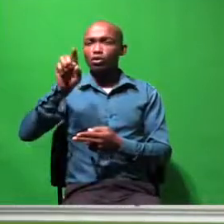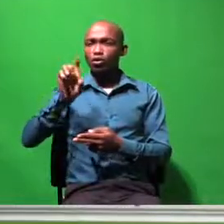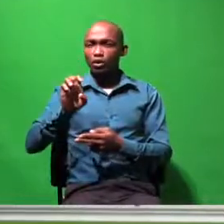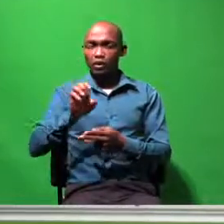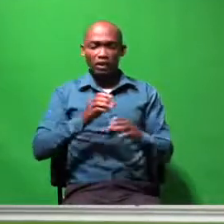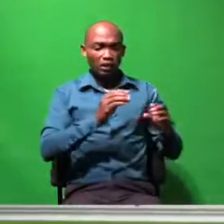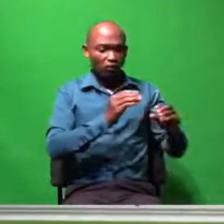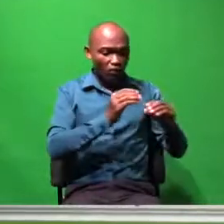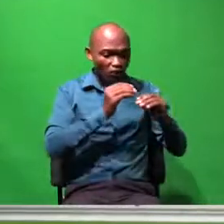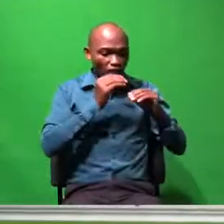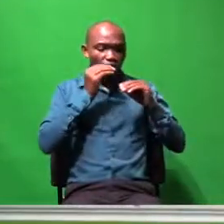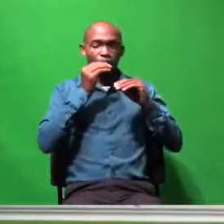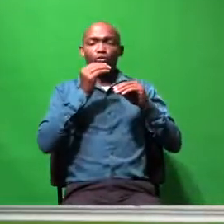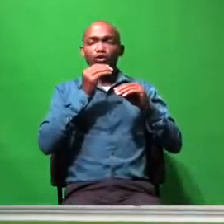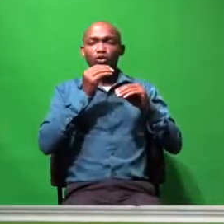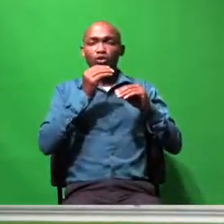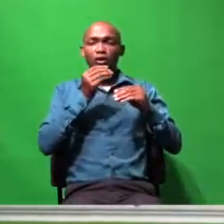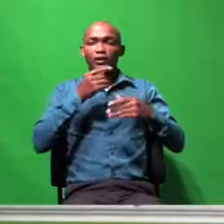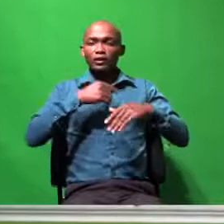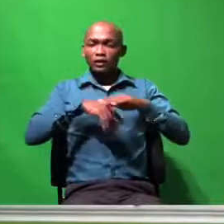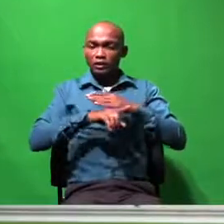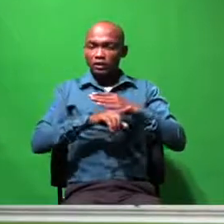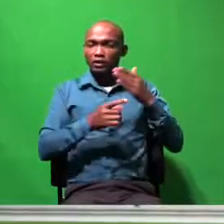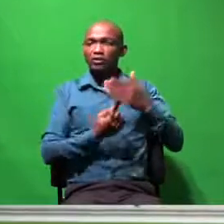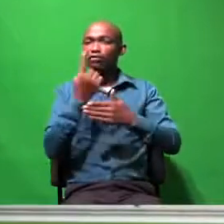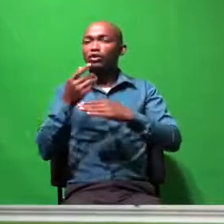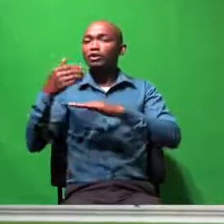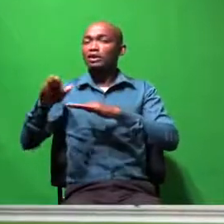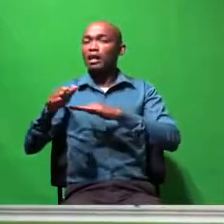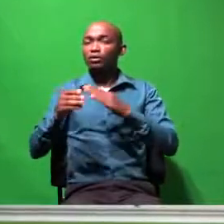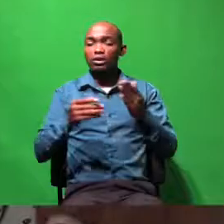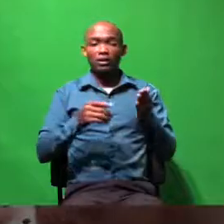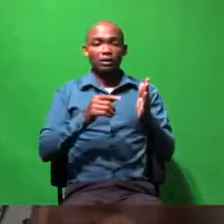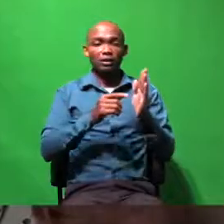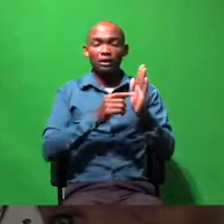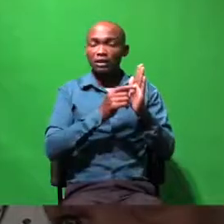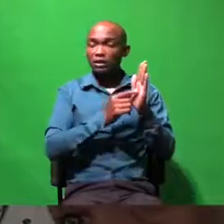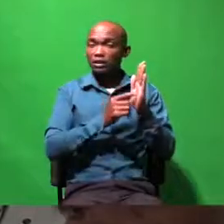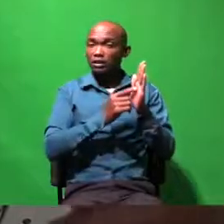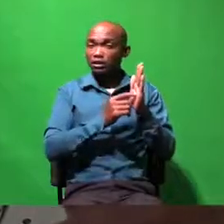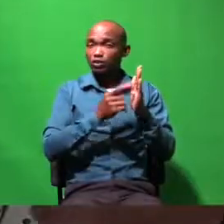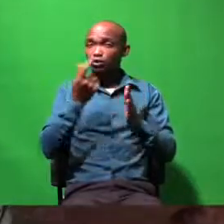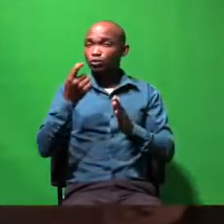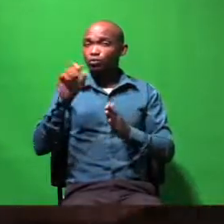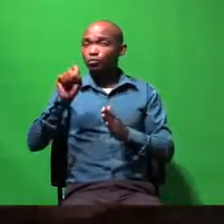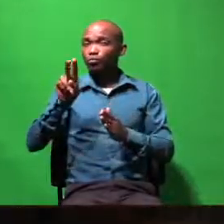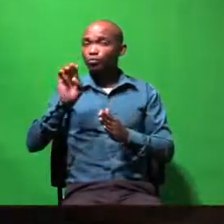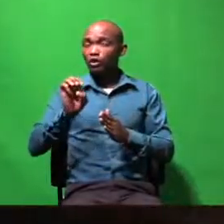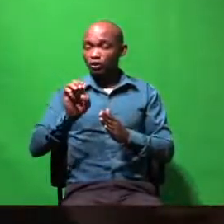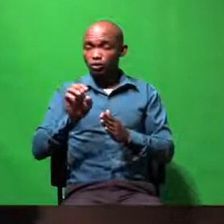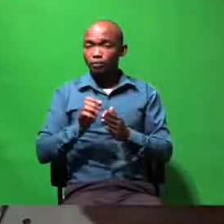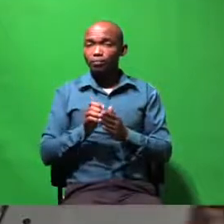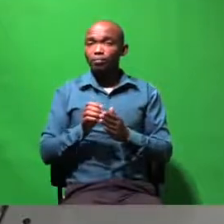the capillaries, and those diffuse in tissue cells, and as well those will